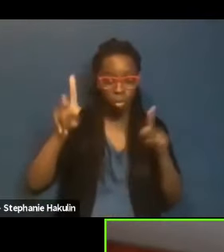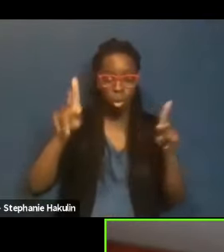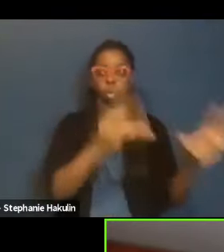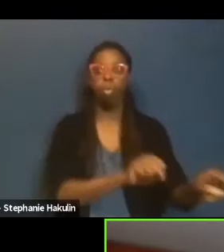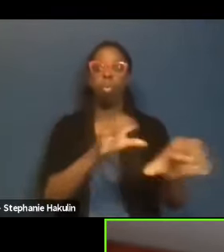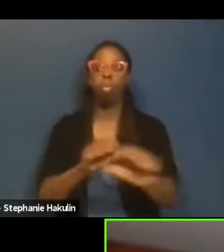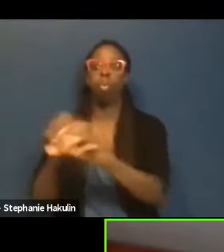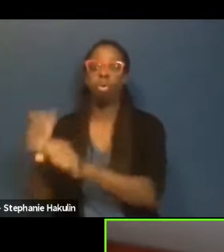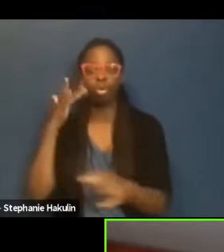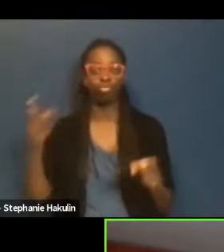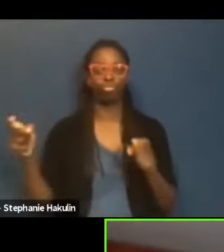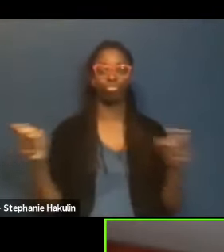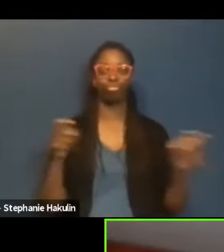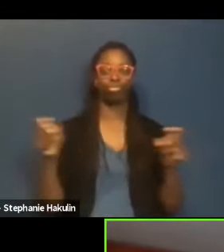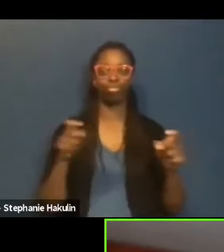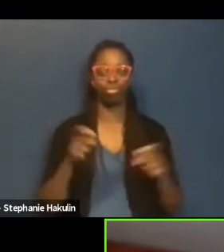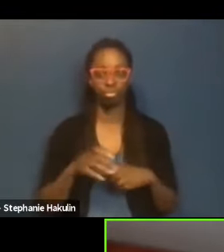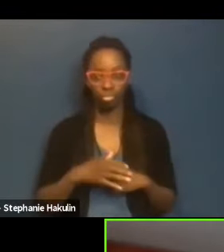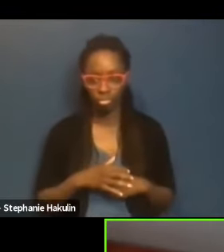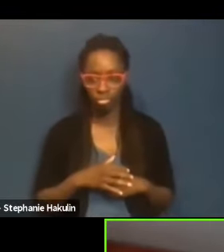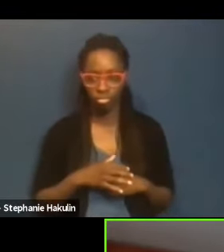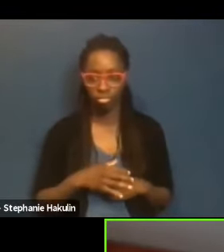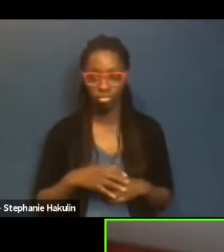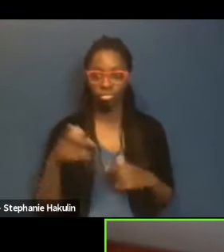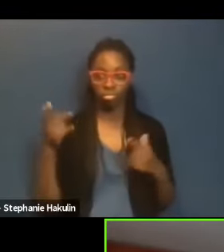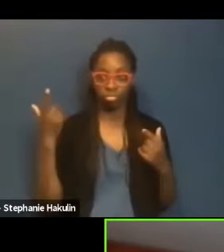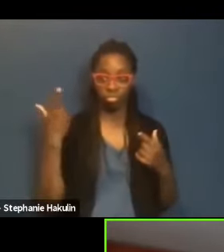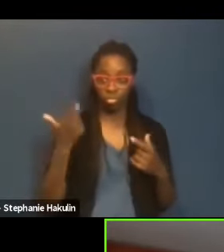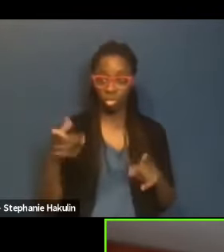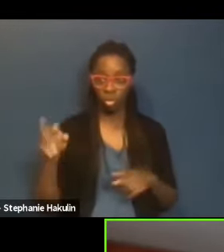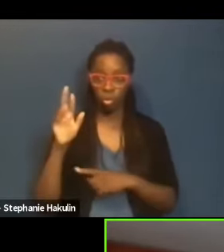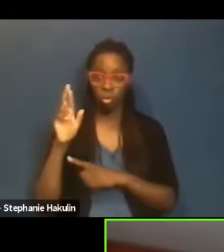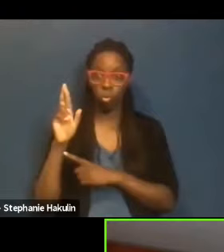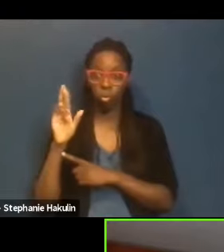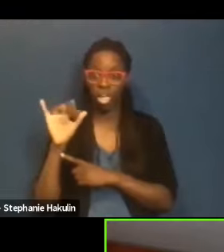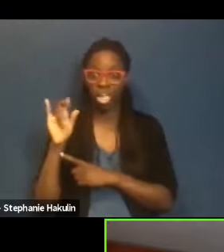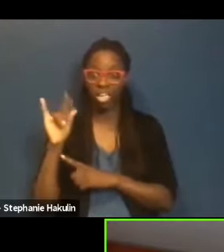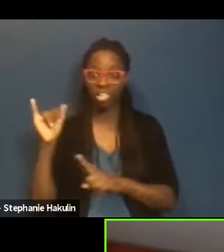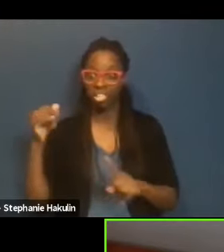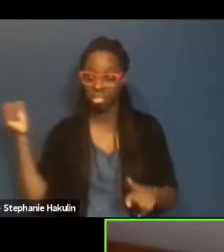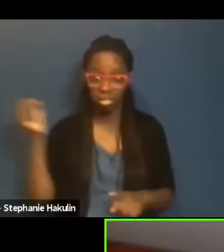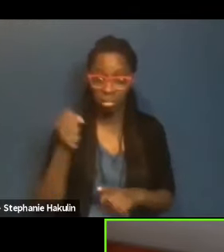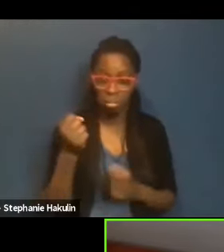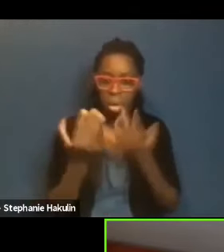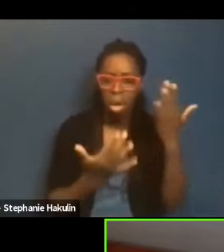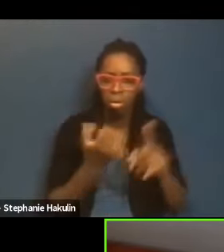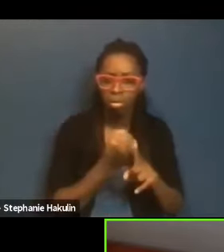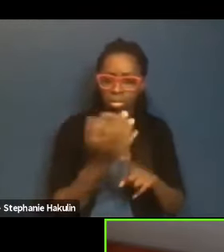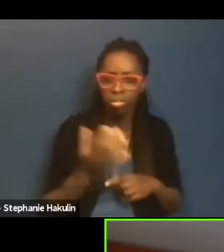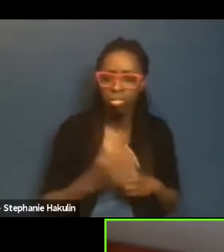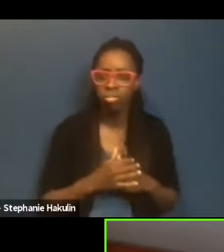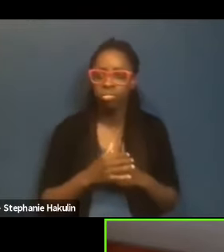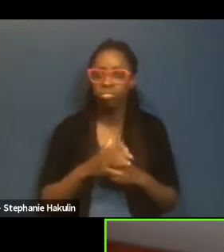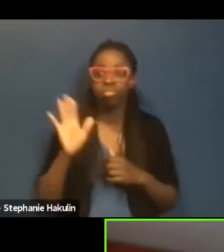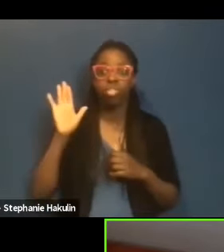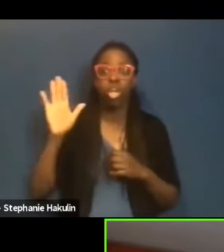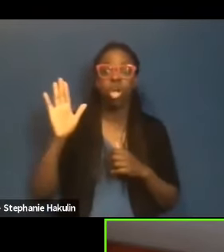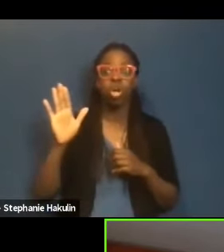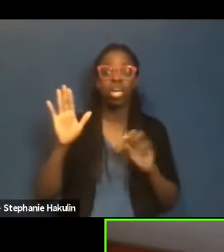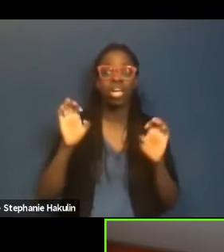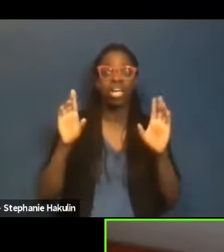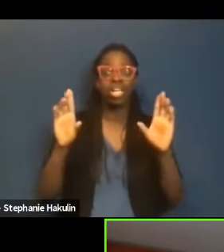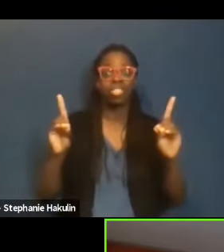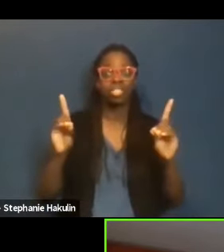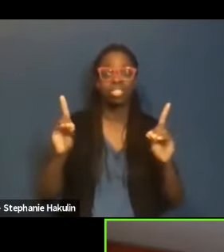lit, and Ricky struck the match with his stateside educated mamabicho entitlement. The putas, the patos, Maria's